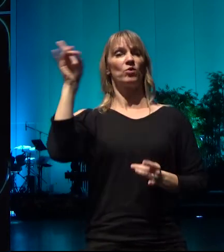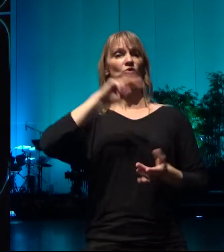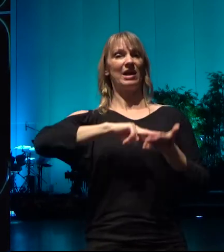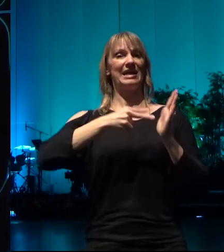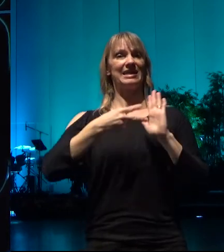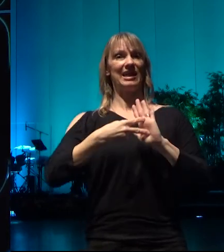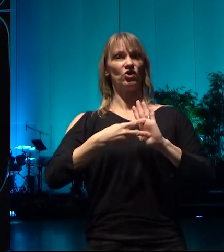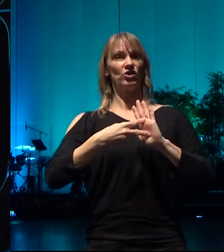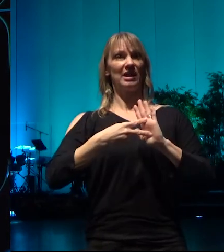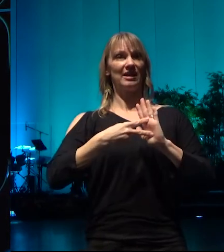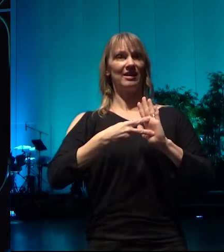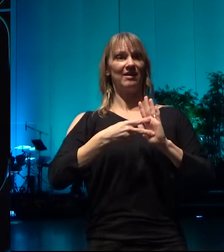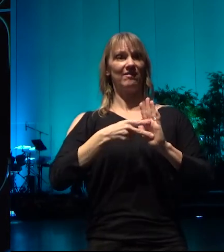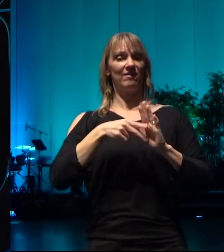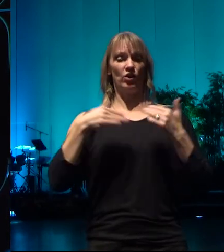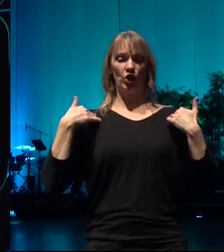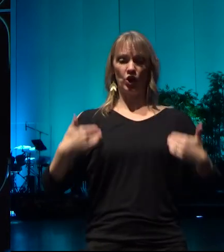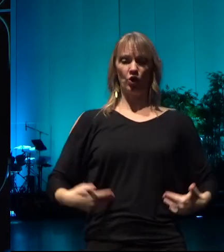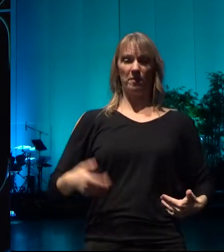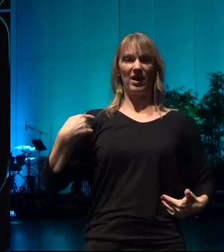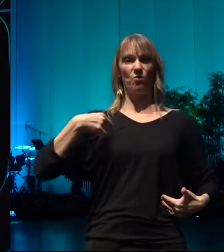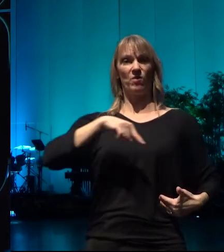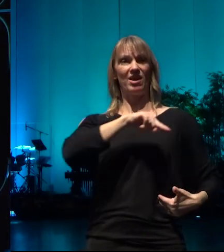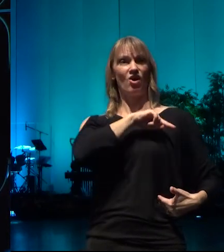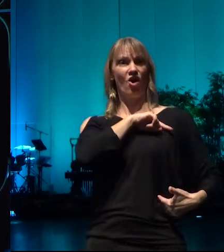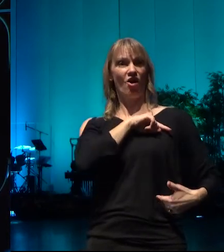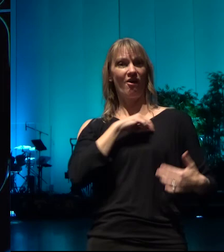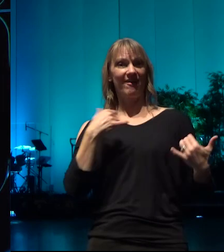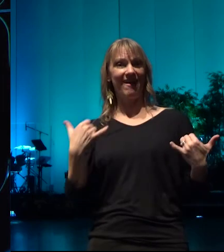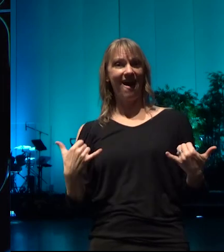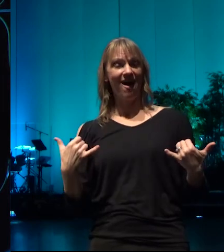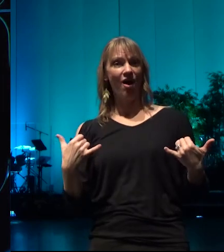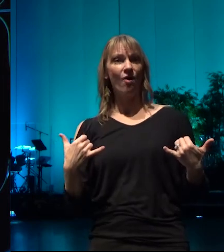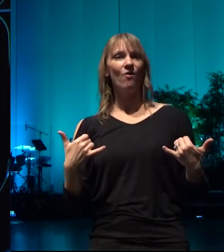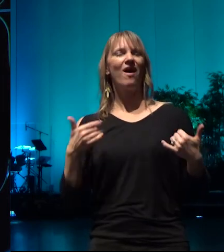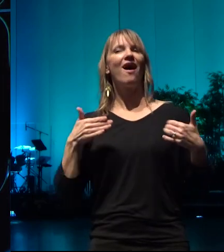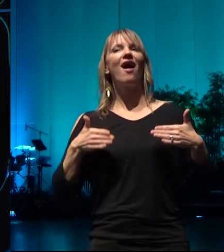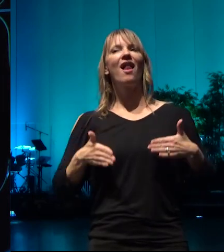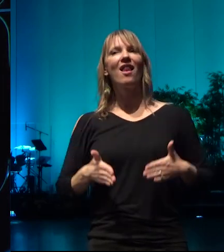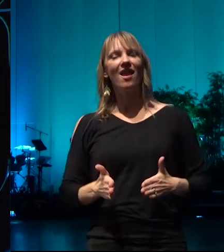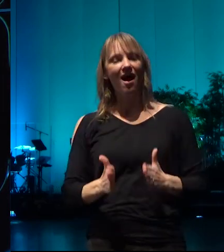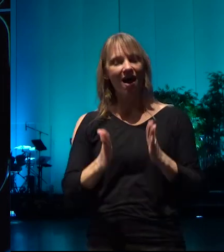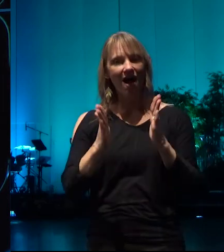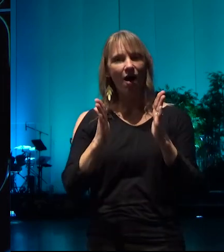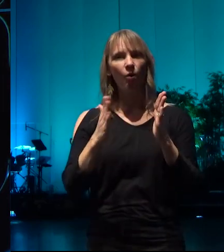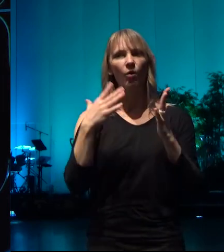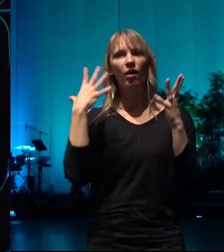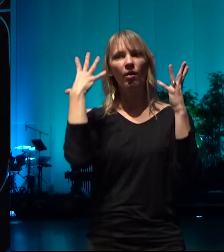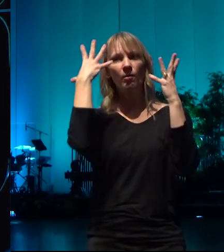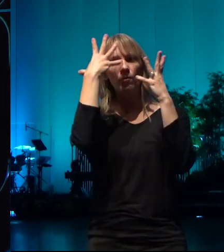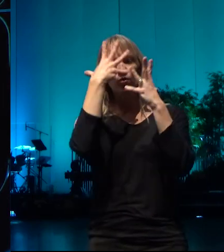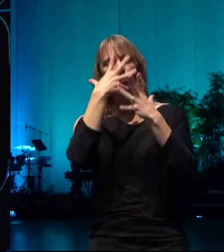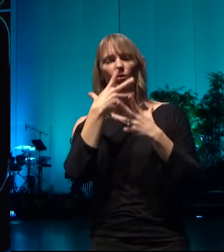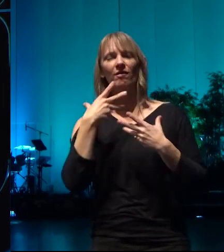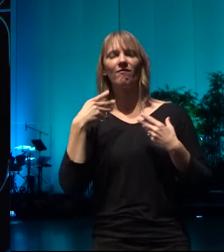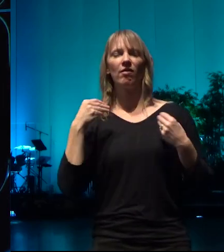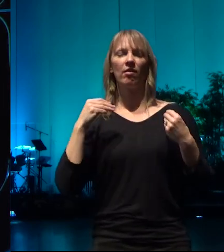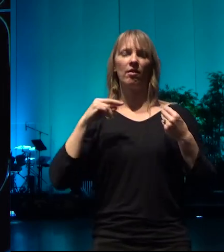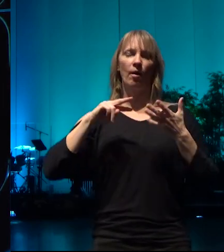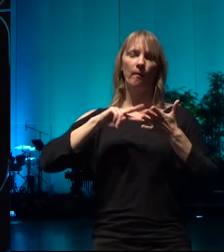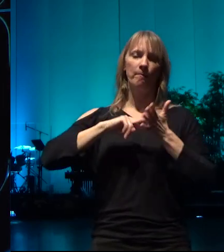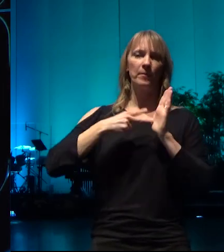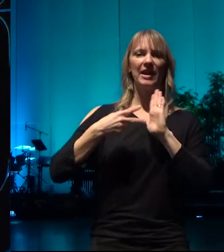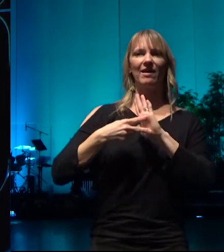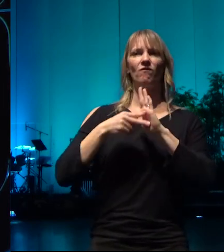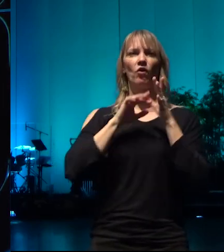and conversations. That real connections often come one-on-one, in small groups, in